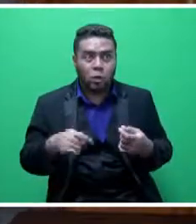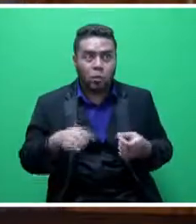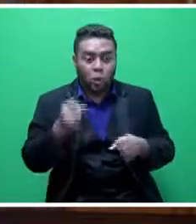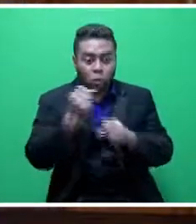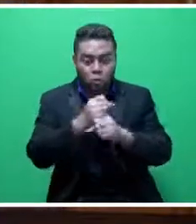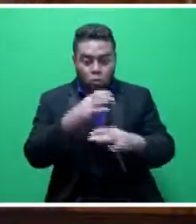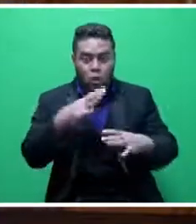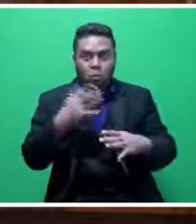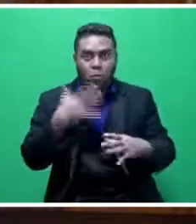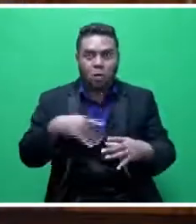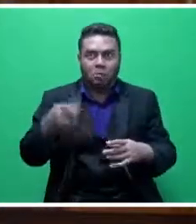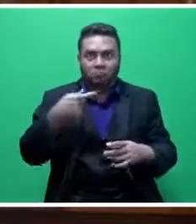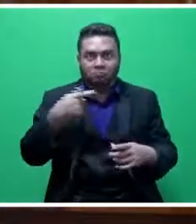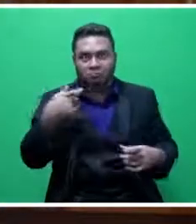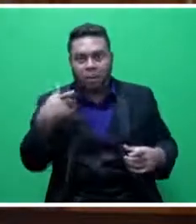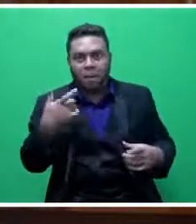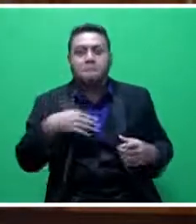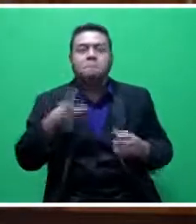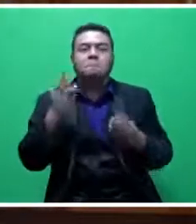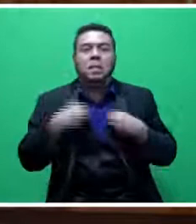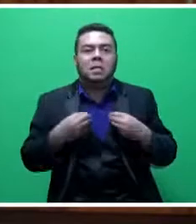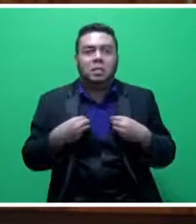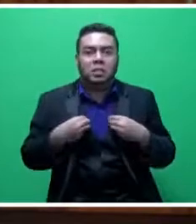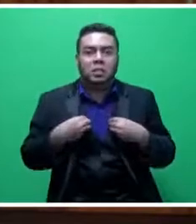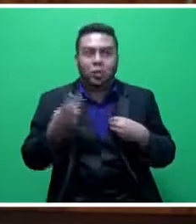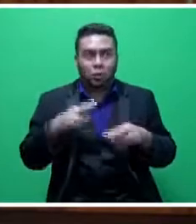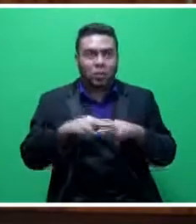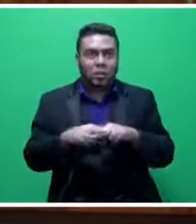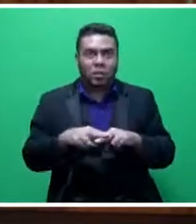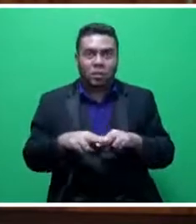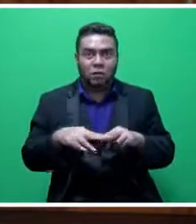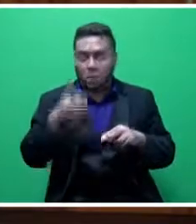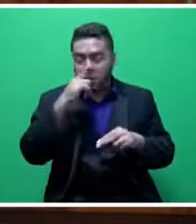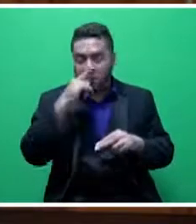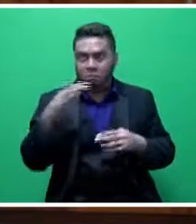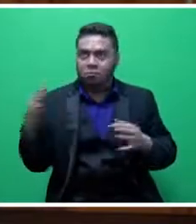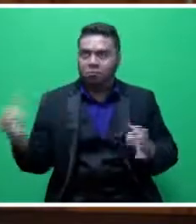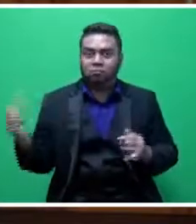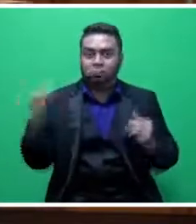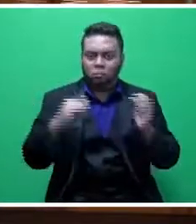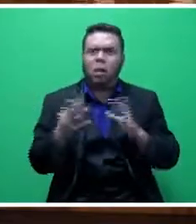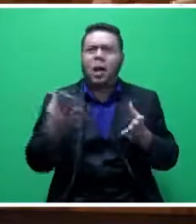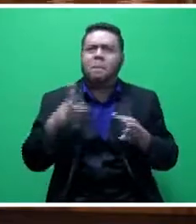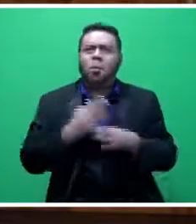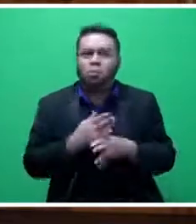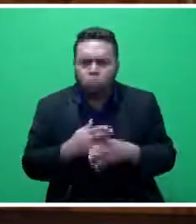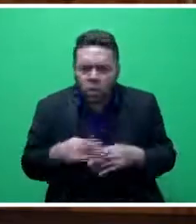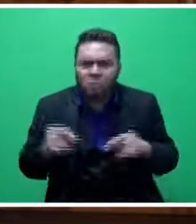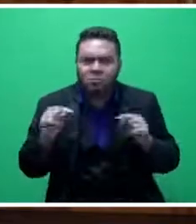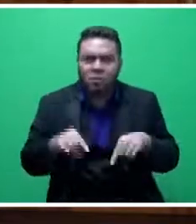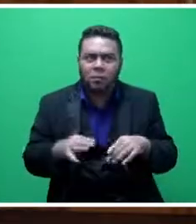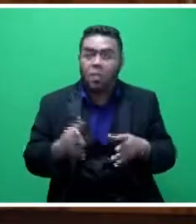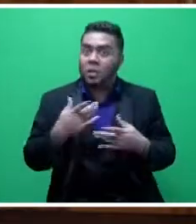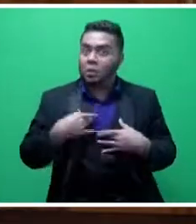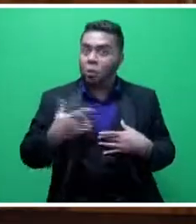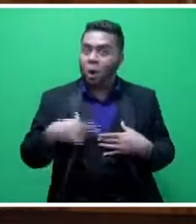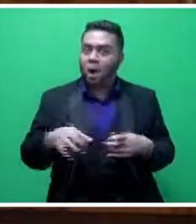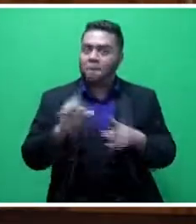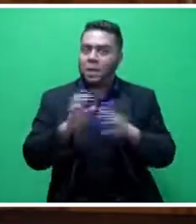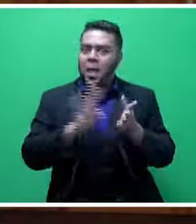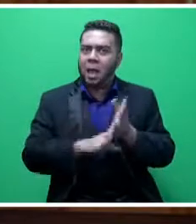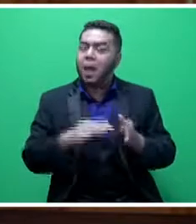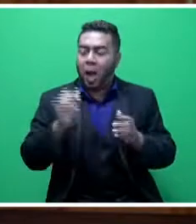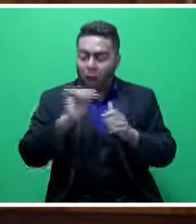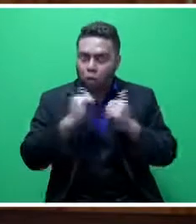Fiji. We would like to attract business from those kind of multinational corporations. This is the reason why the Honorable Prime Minister agreed to